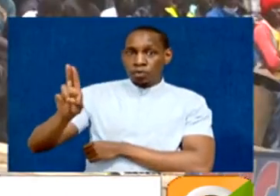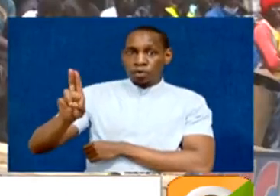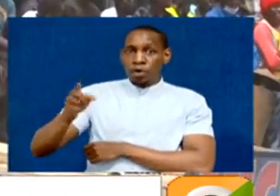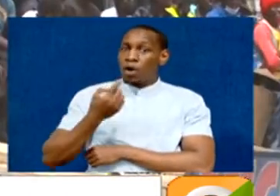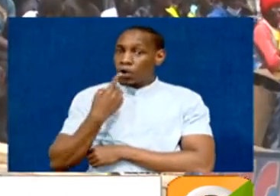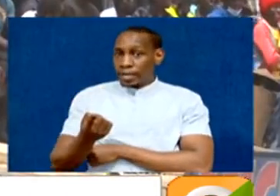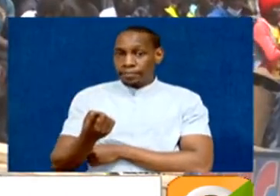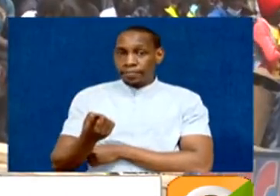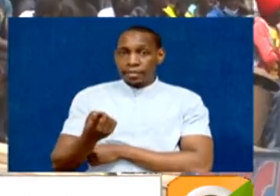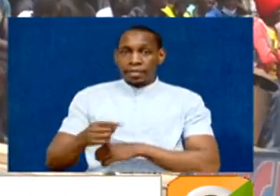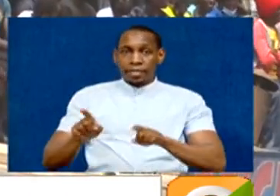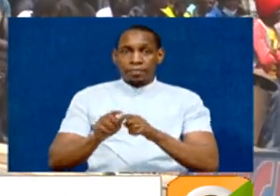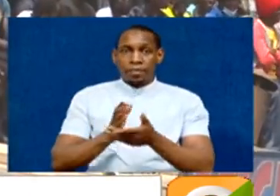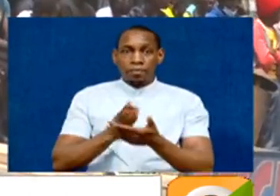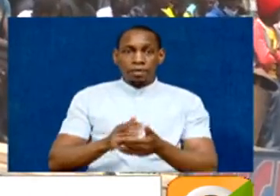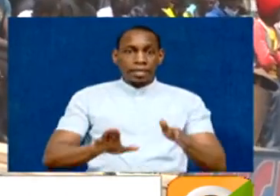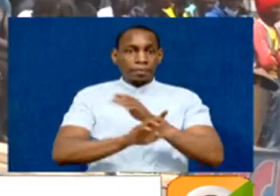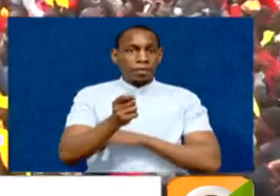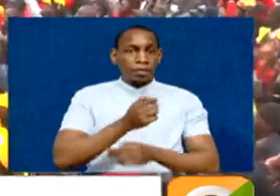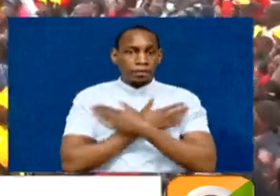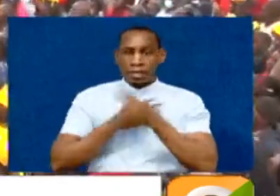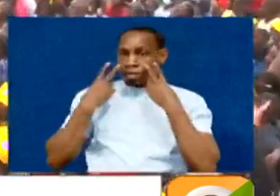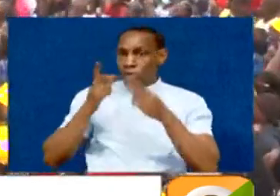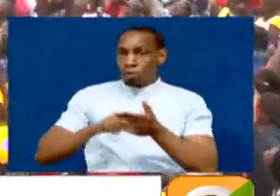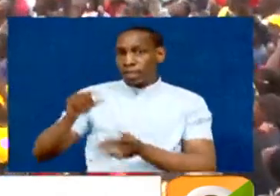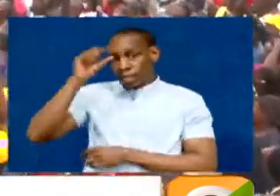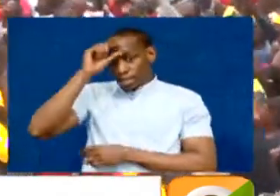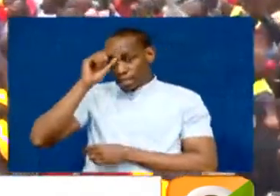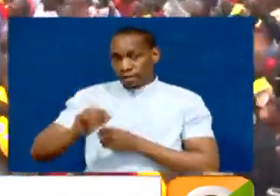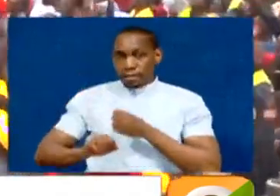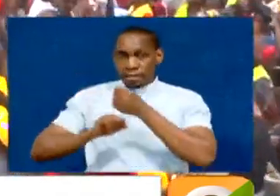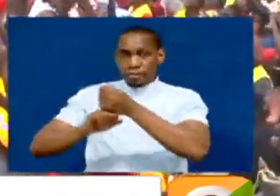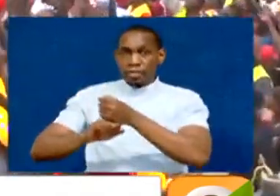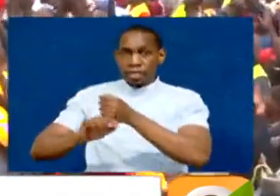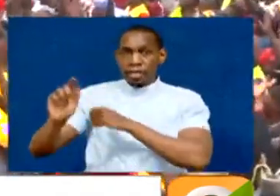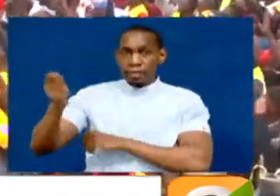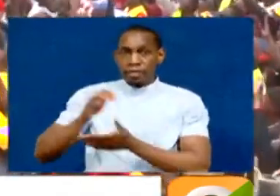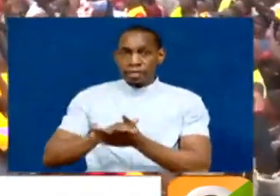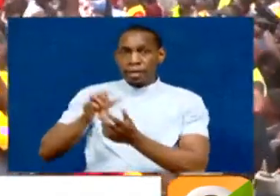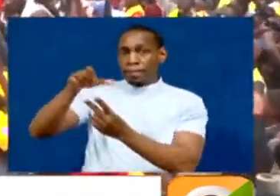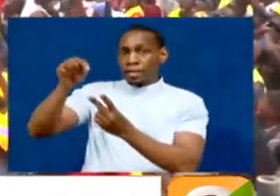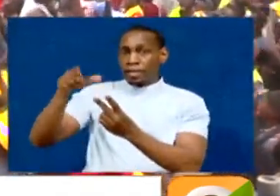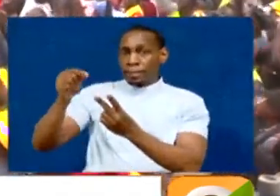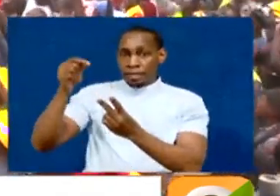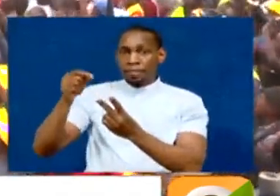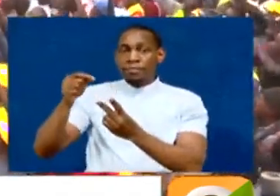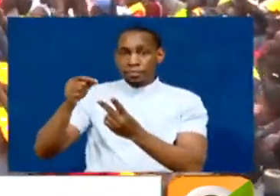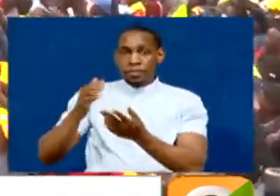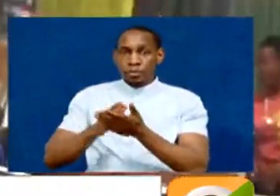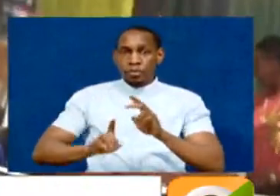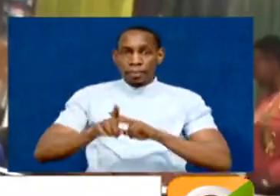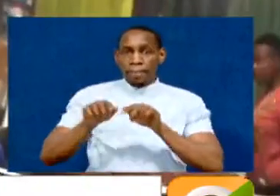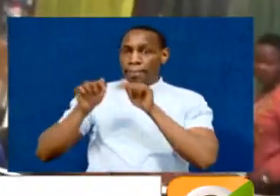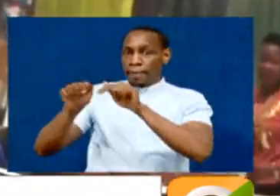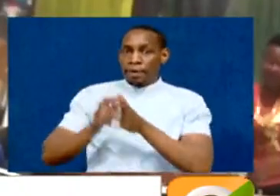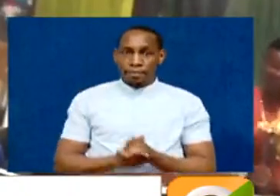Kenyatta's directives, which DP Ruto allies saw as a government backing for the head of state's preferred choice, sparking